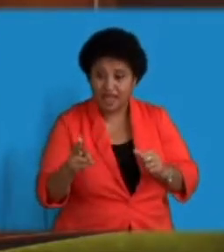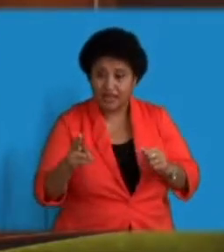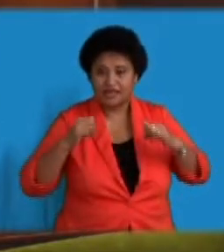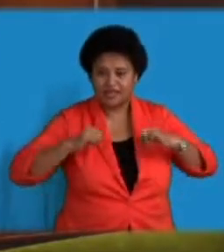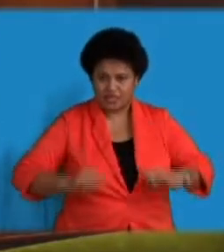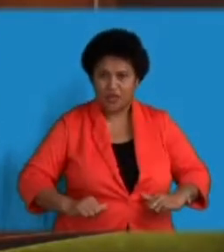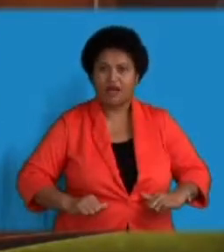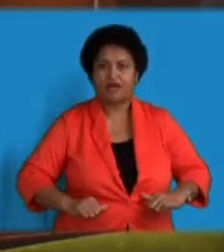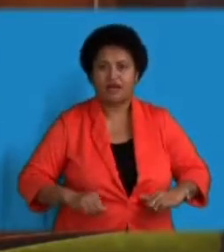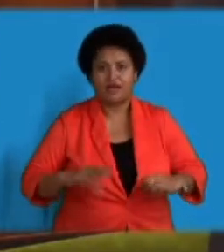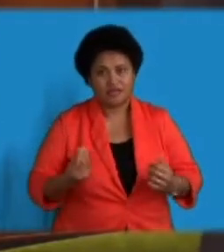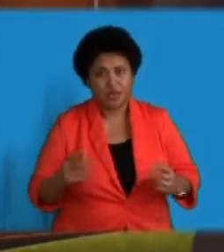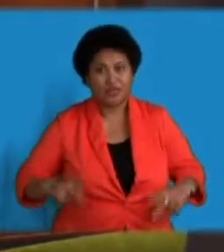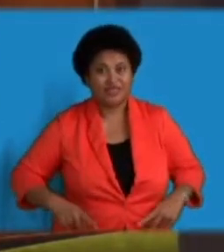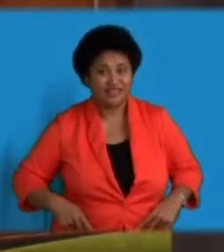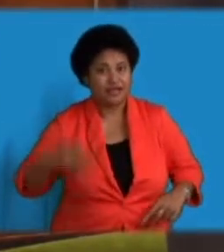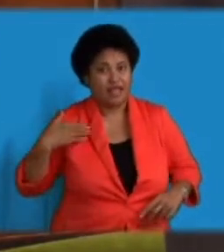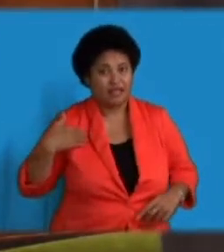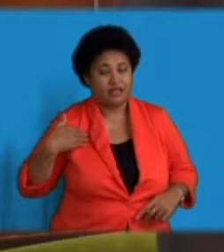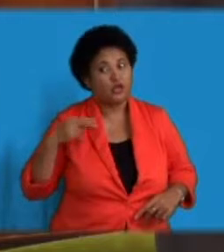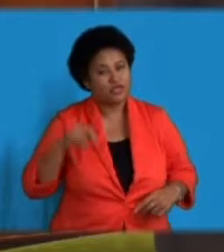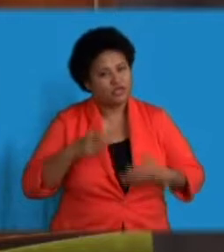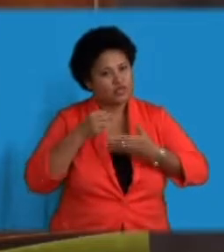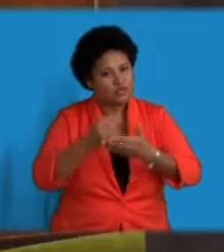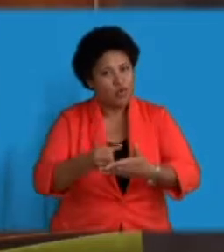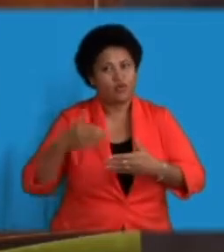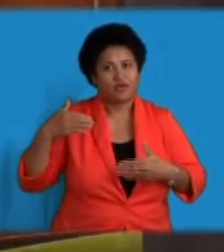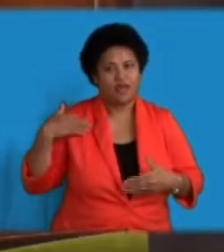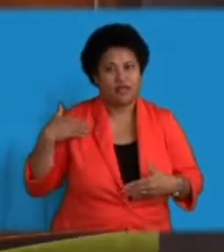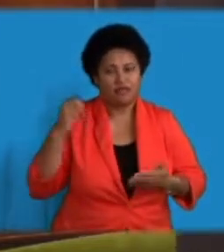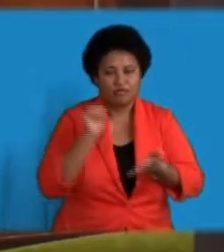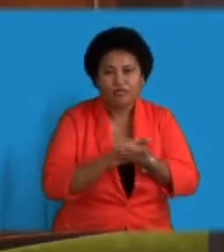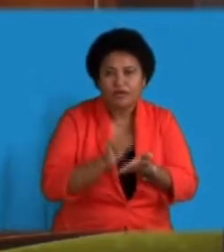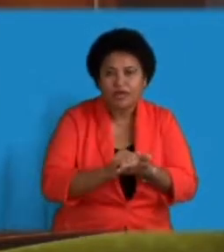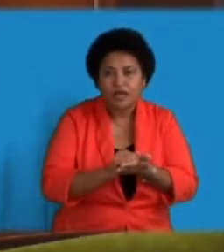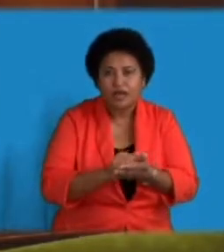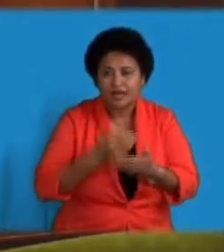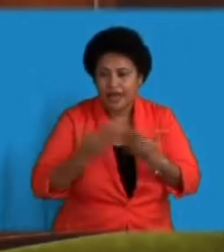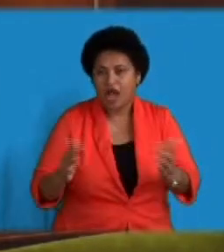this issue, kidney health includes supporting wellness and prevention, and particularly prevention